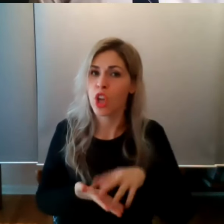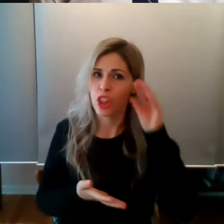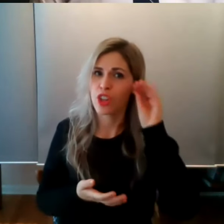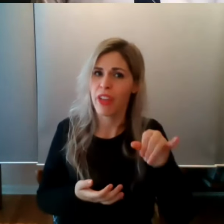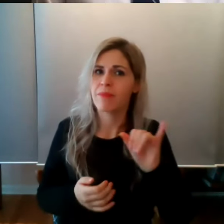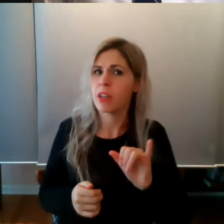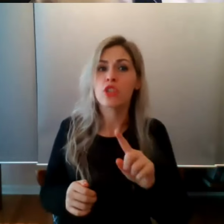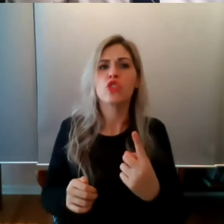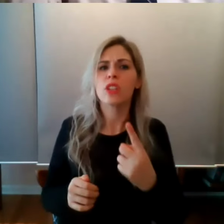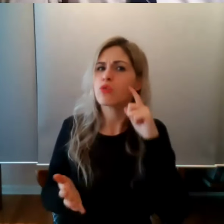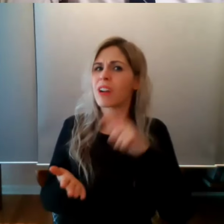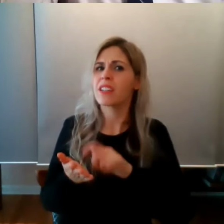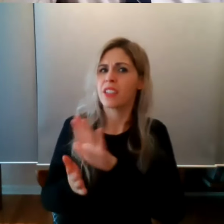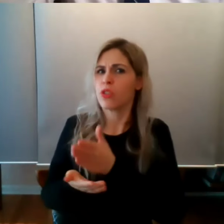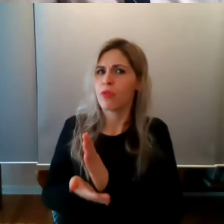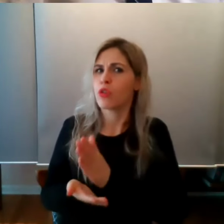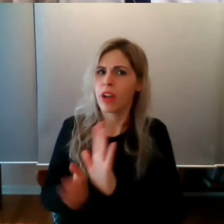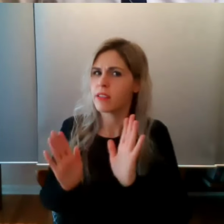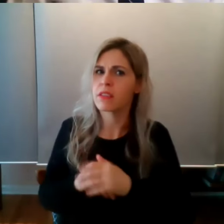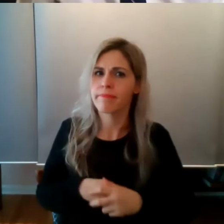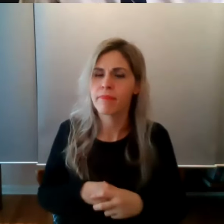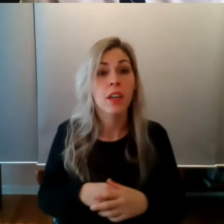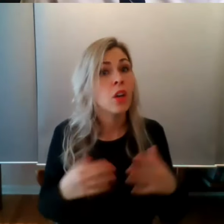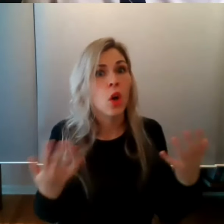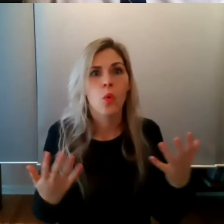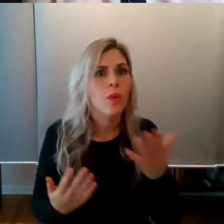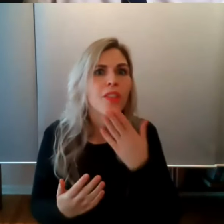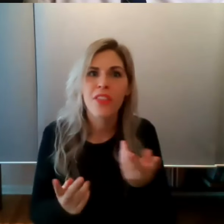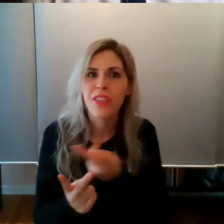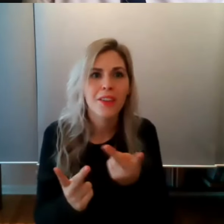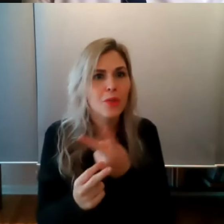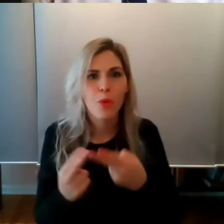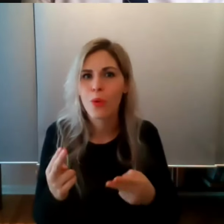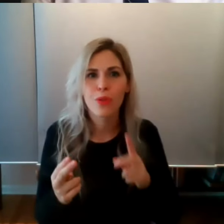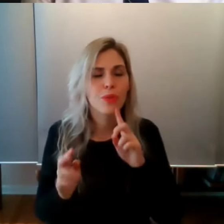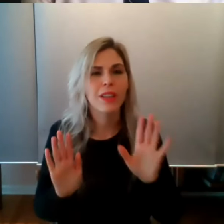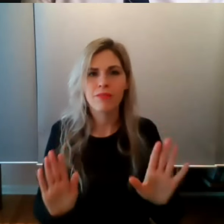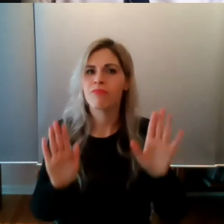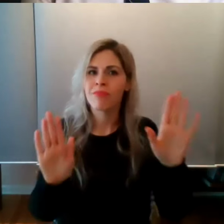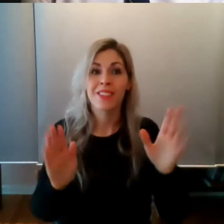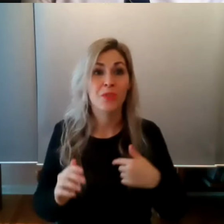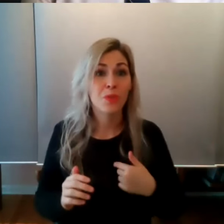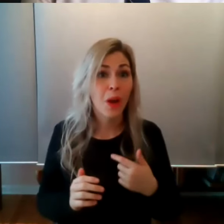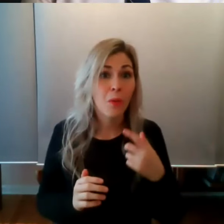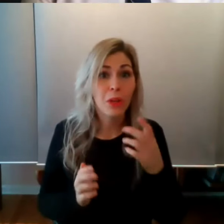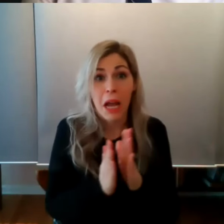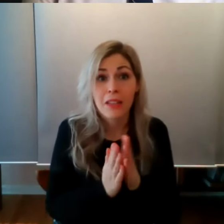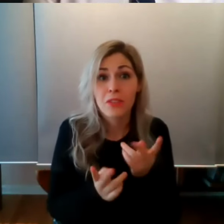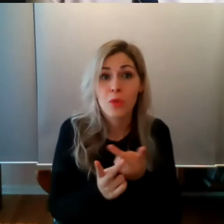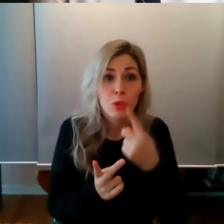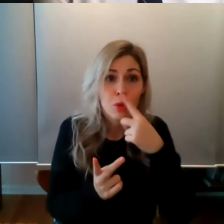simply need recognition of the rights. Well, thank you both so much. And I'm going to ask you to stay on screen